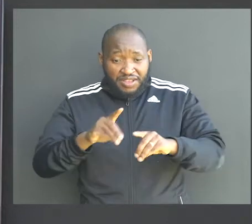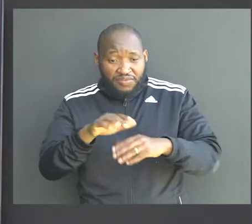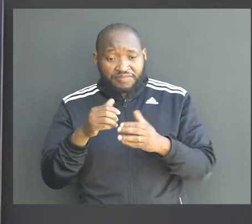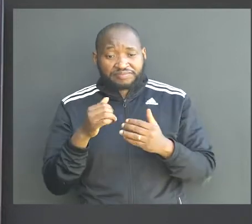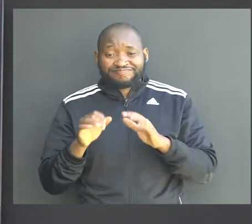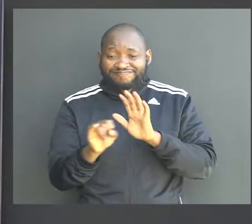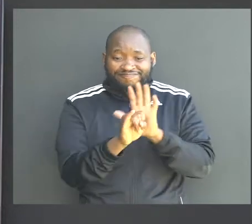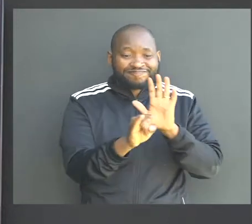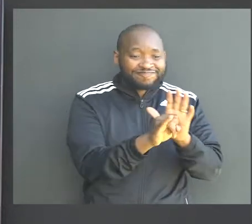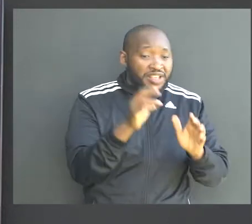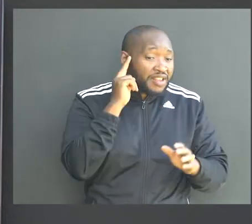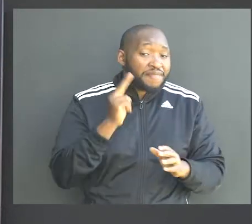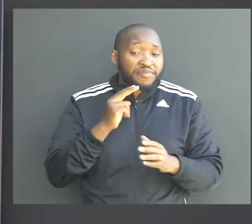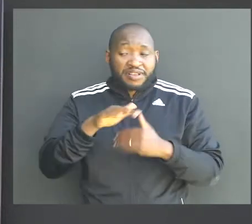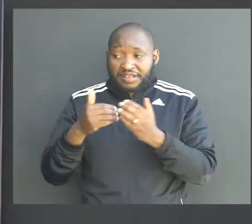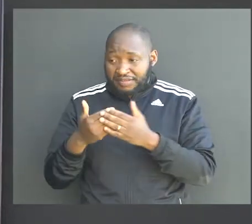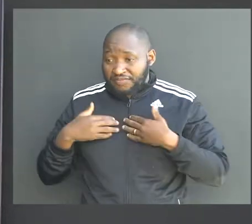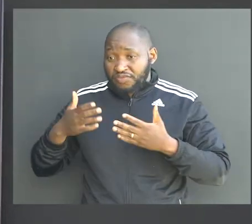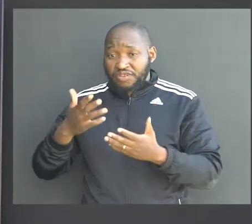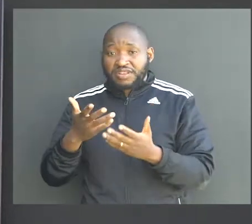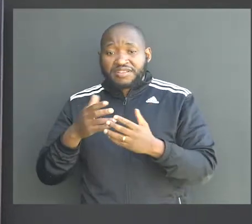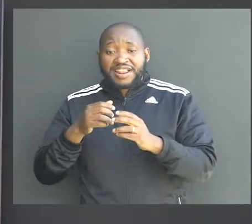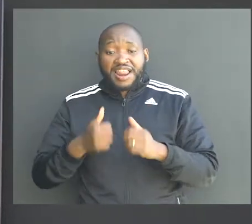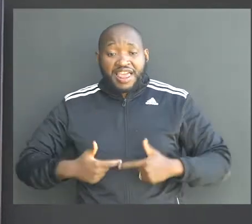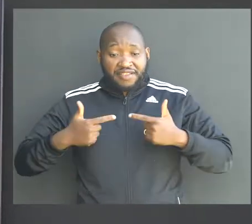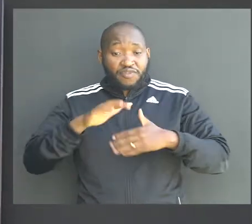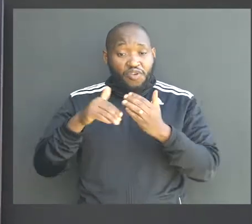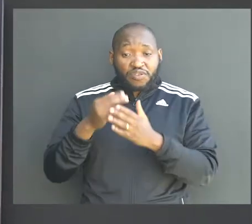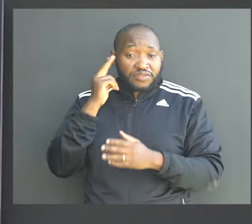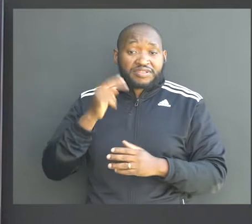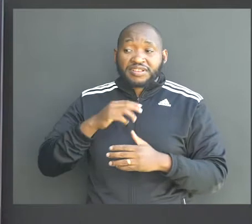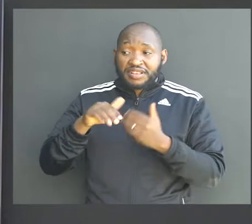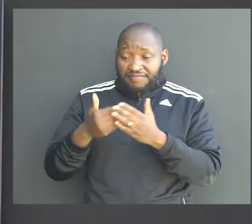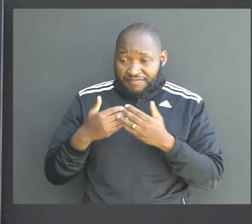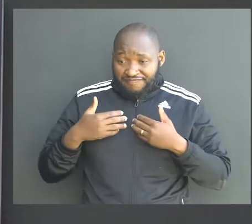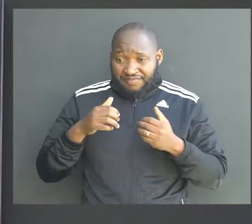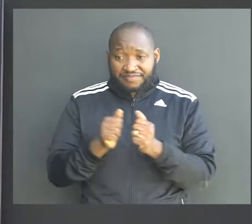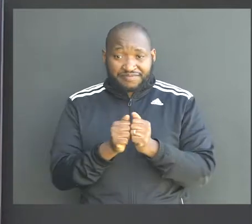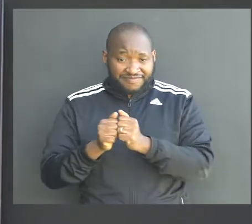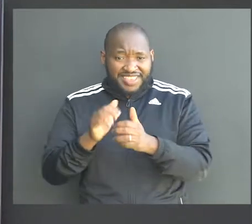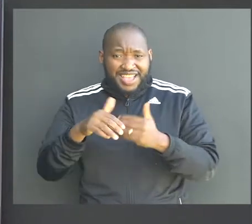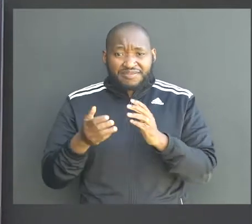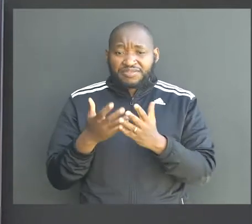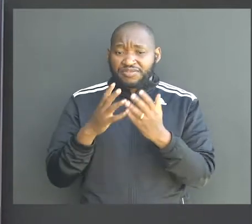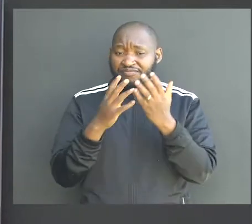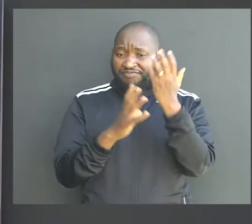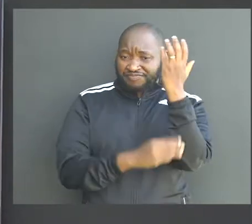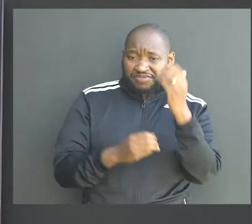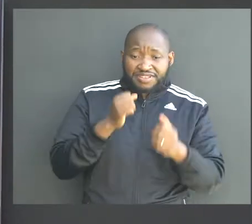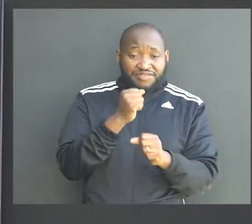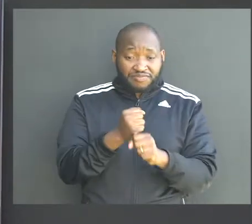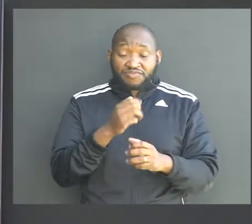gaps that we identify in the community that affect and stifle the lives of the deaf, our job is to eradicate